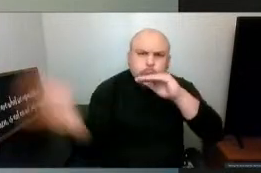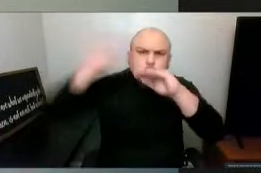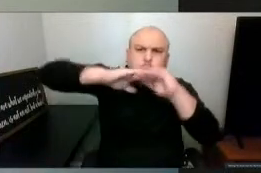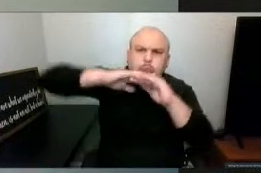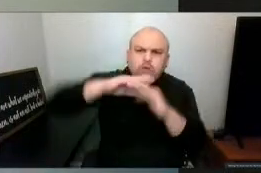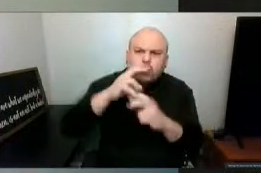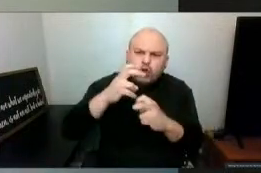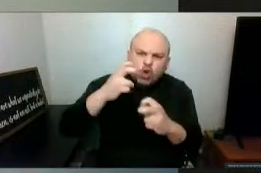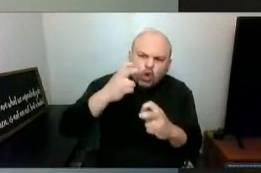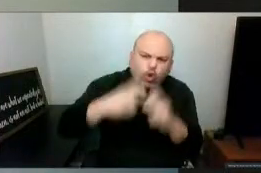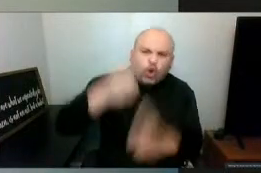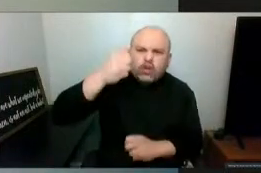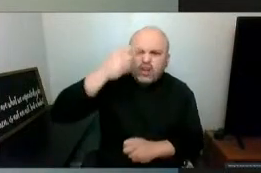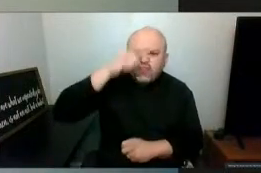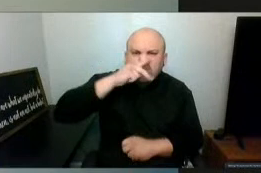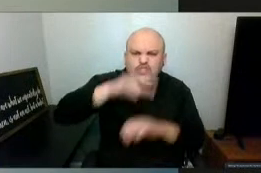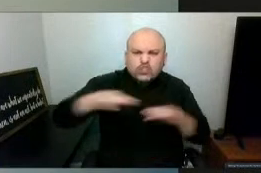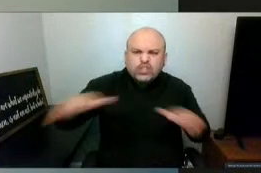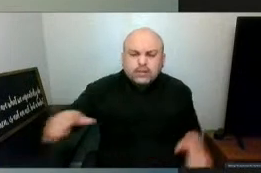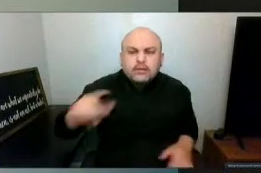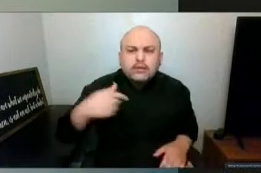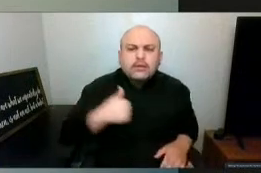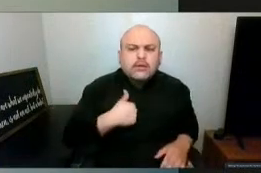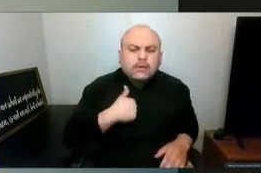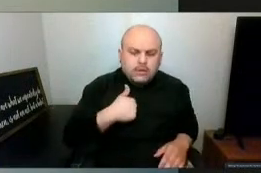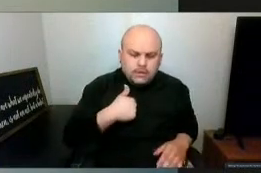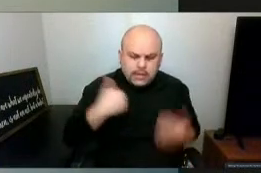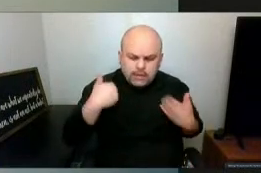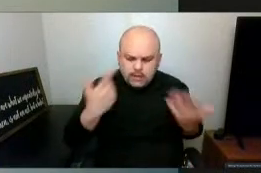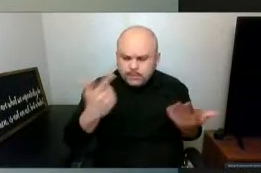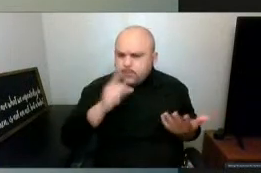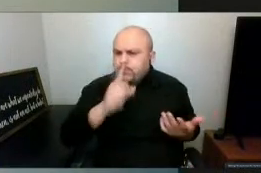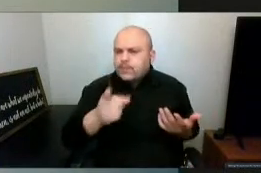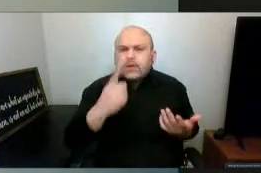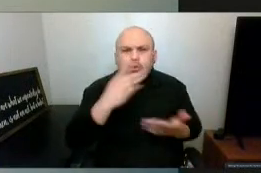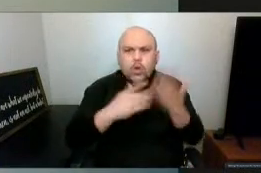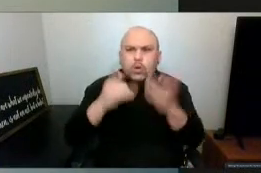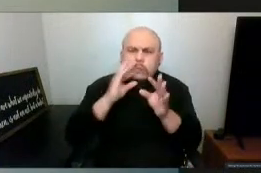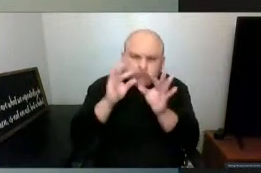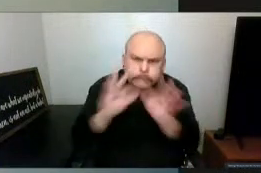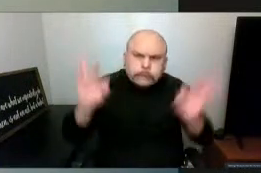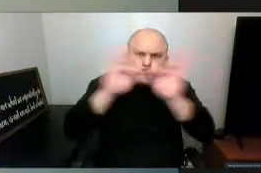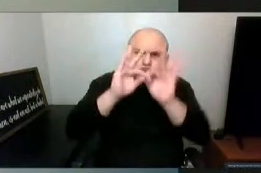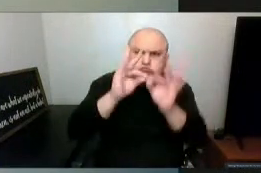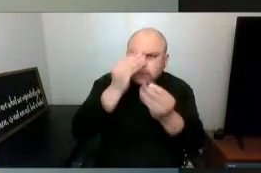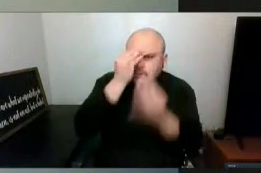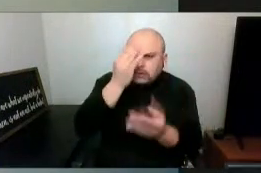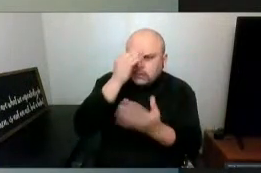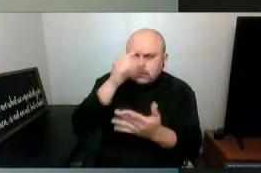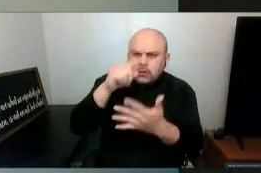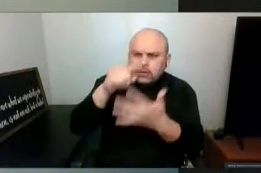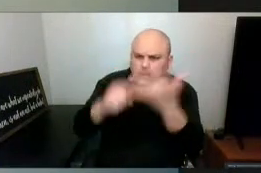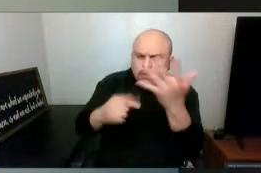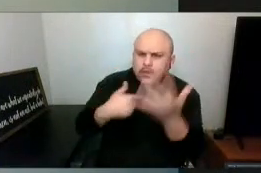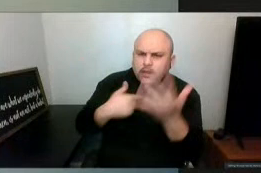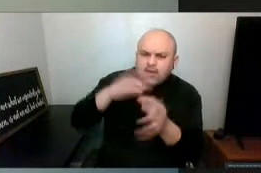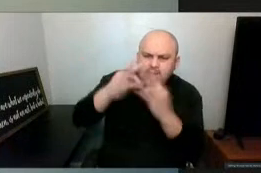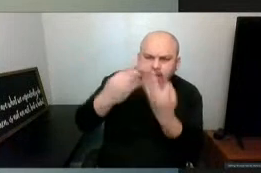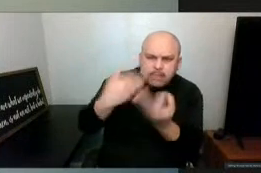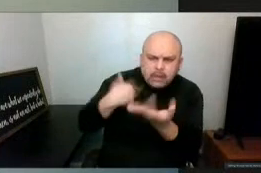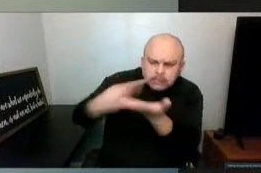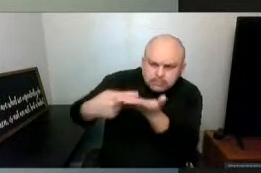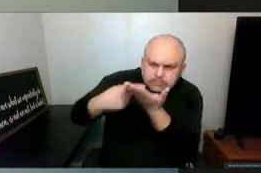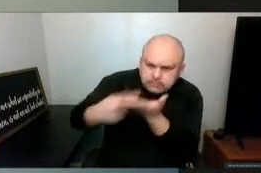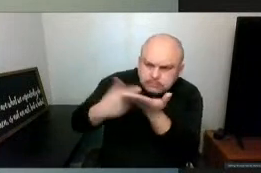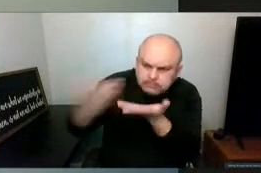children. I have, there's also compelling data, and I've talked to some of the families for whom there were children who